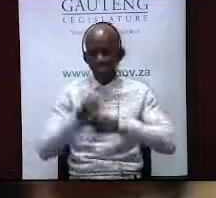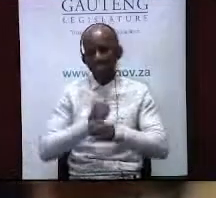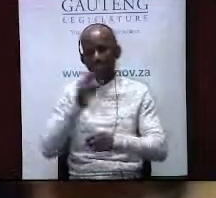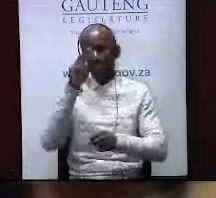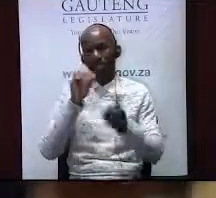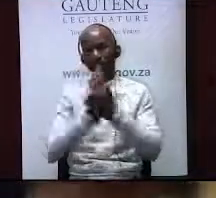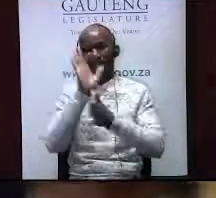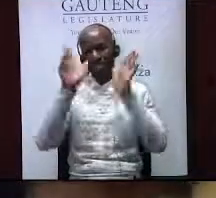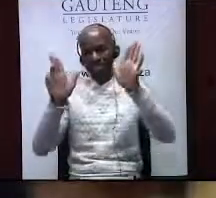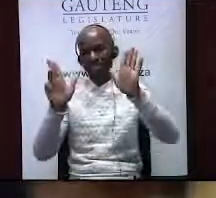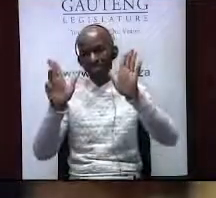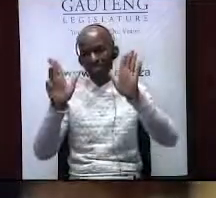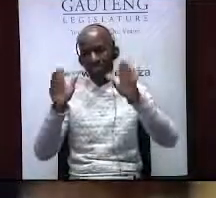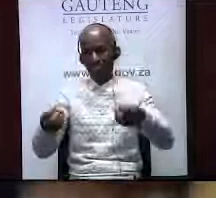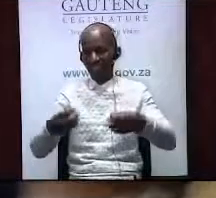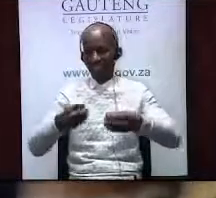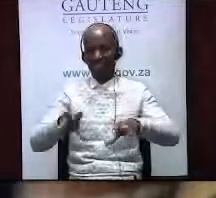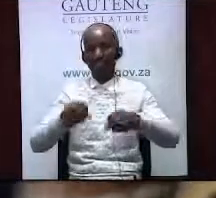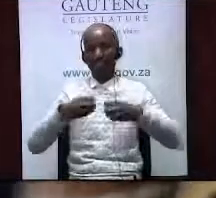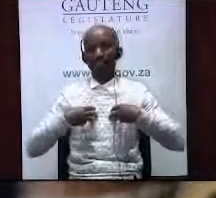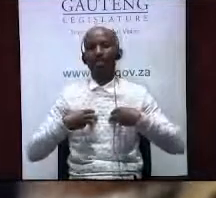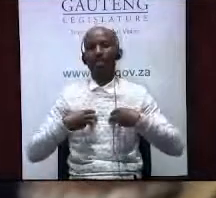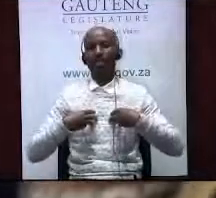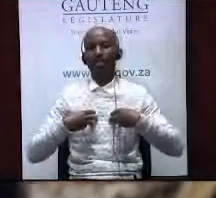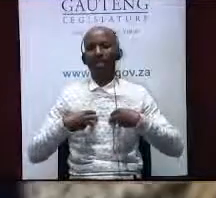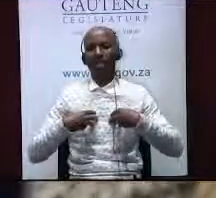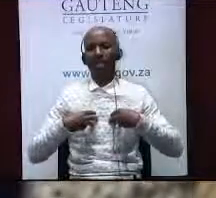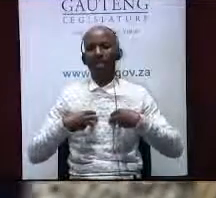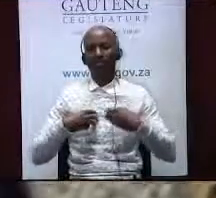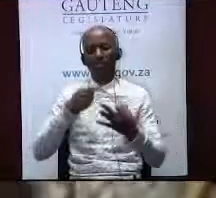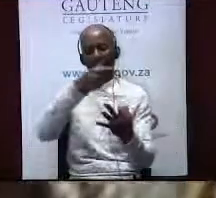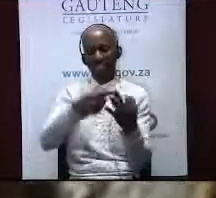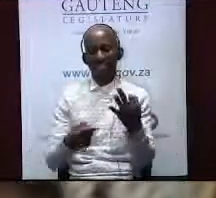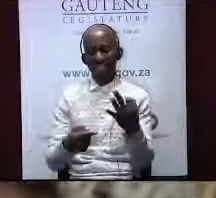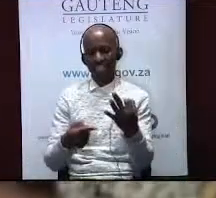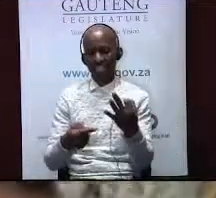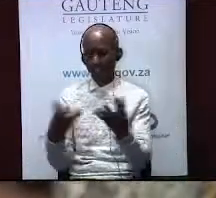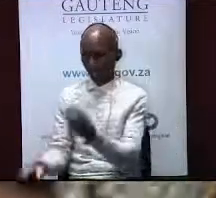2019. Fortunately, they granted me custody ya bana baka